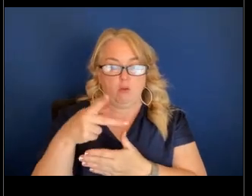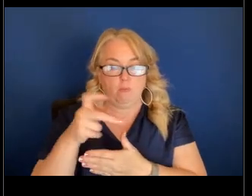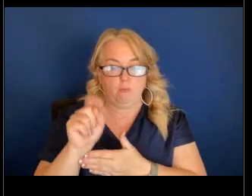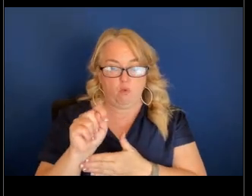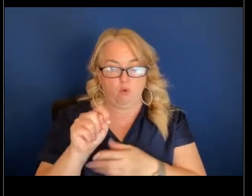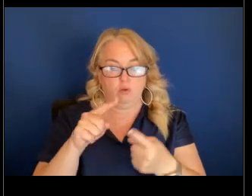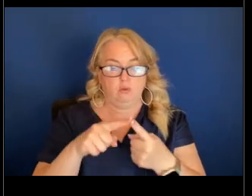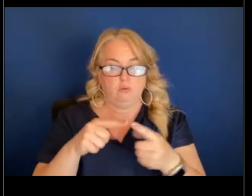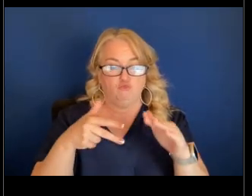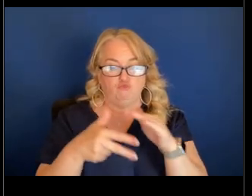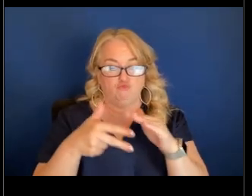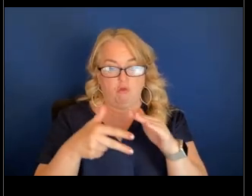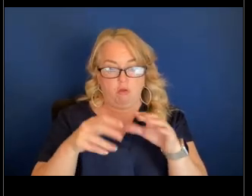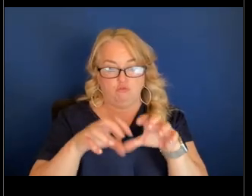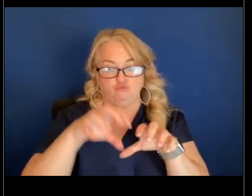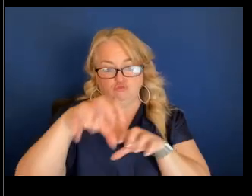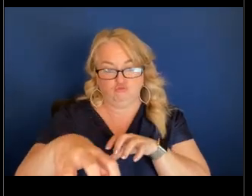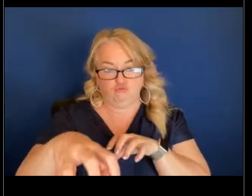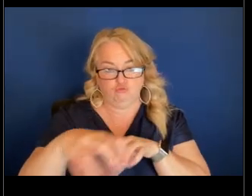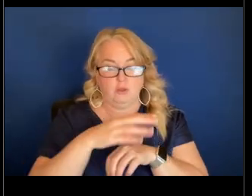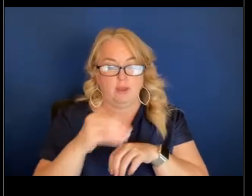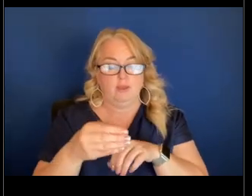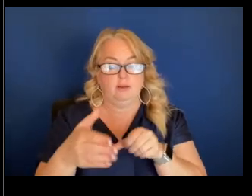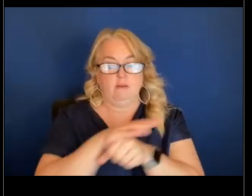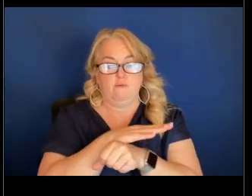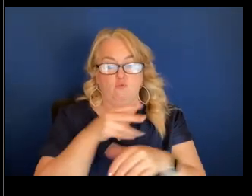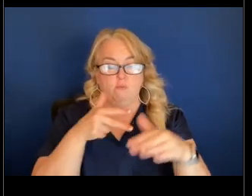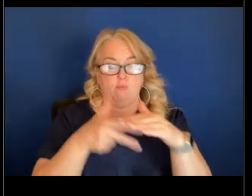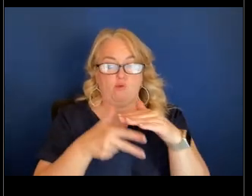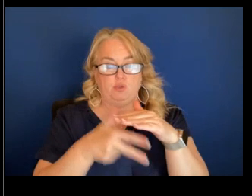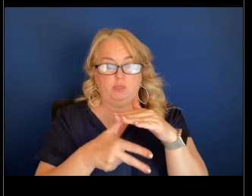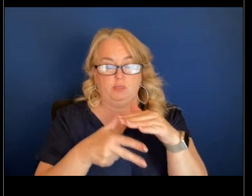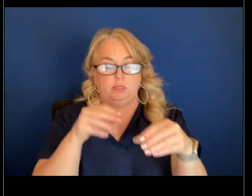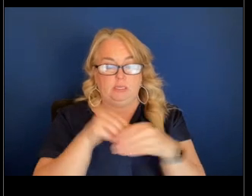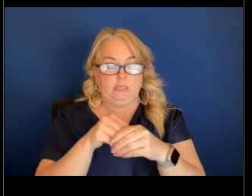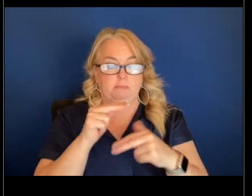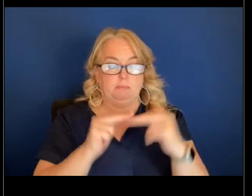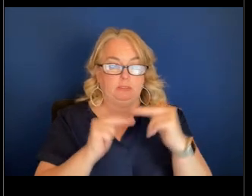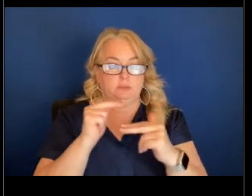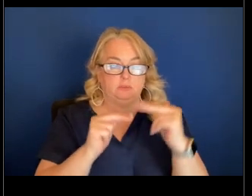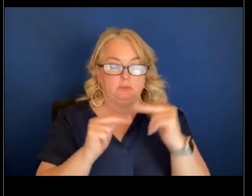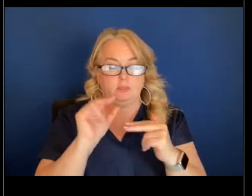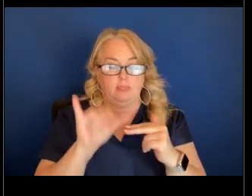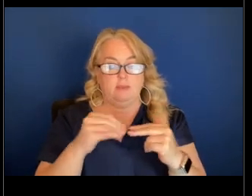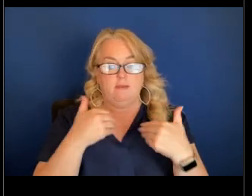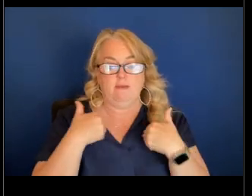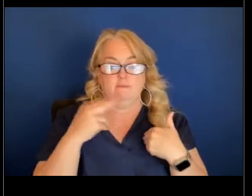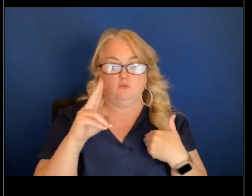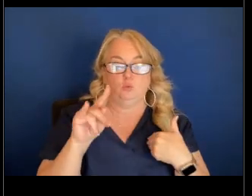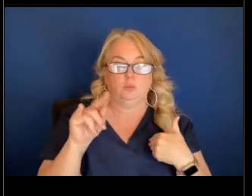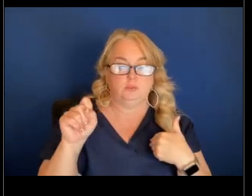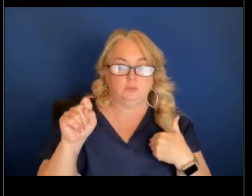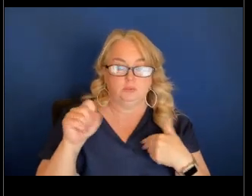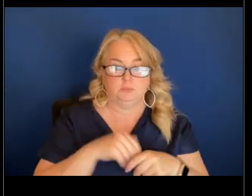garages, and covered parking within buildings containing units.